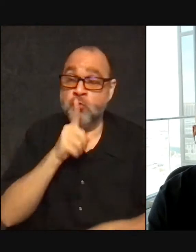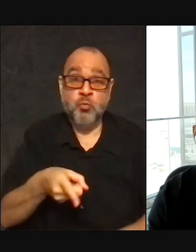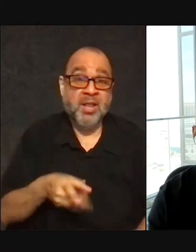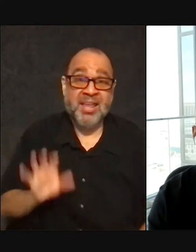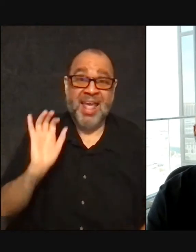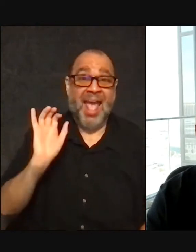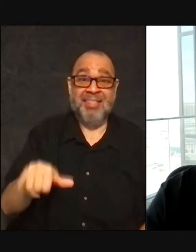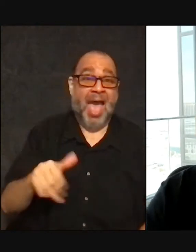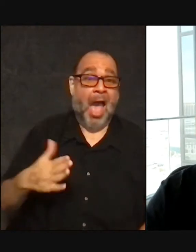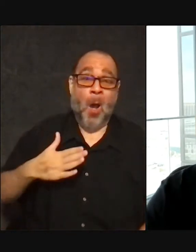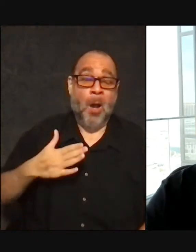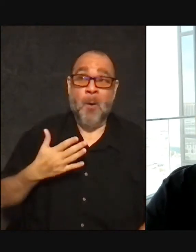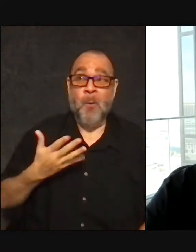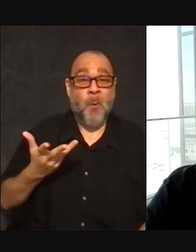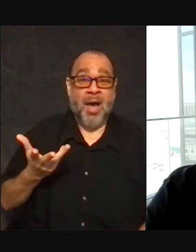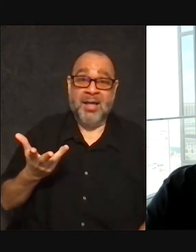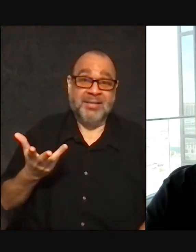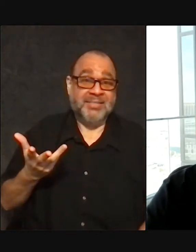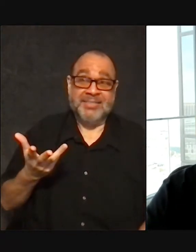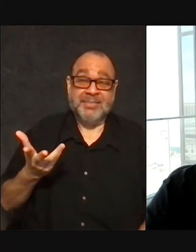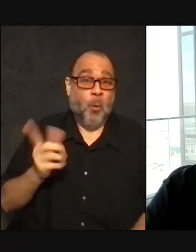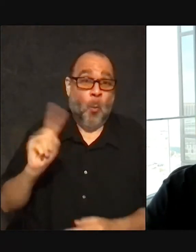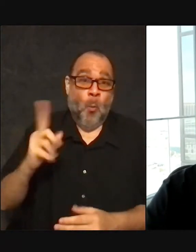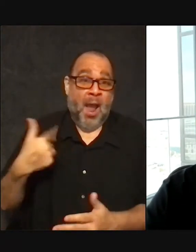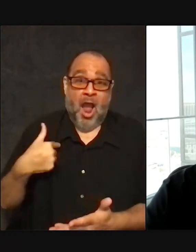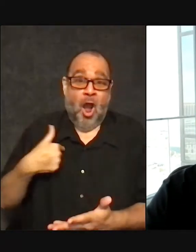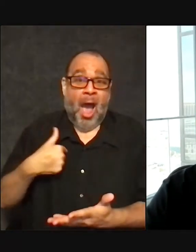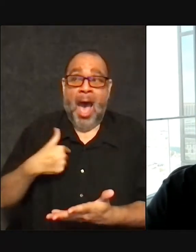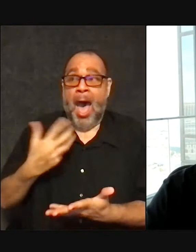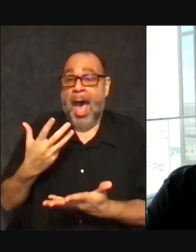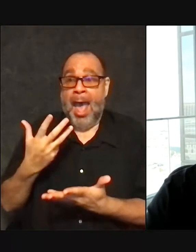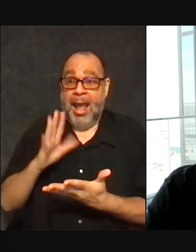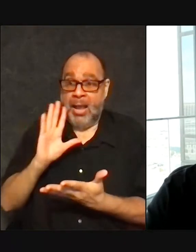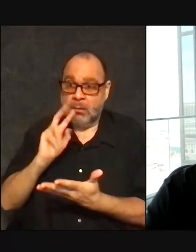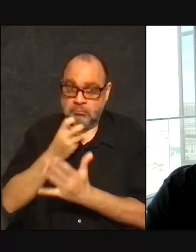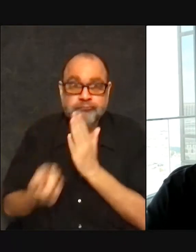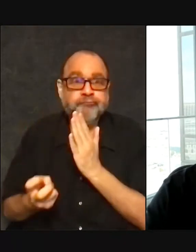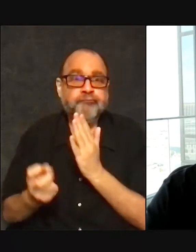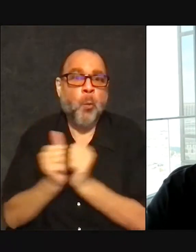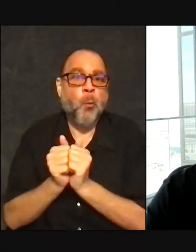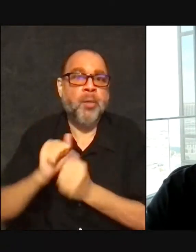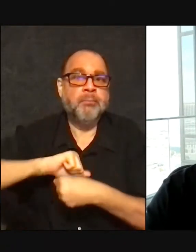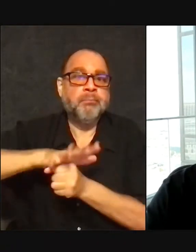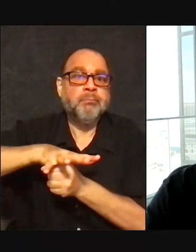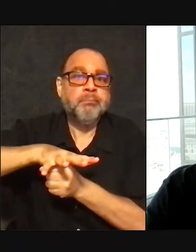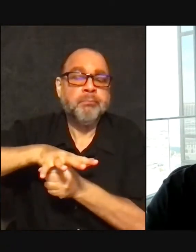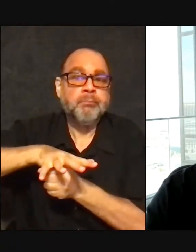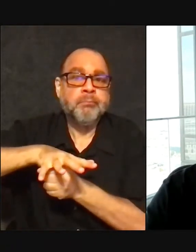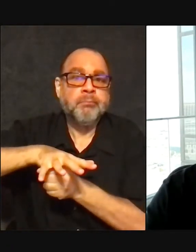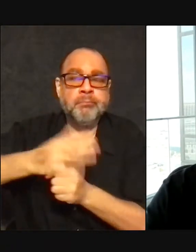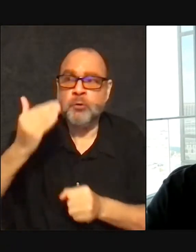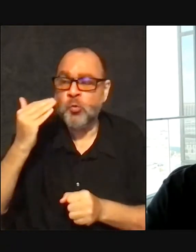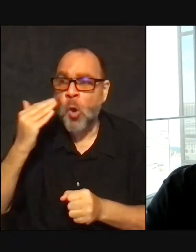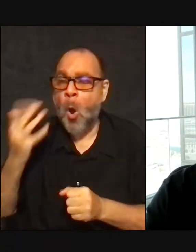my Delta Sky Lounge during the pandemic. It provided a place in which